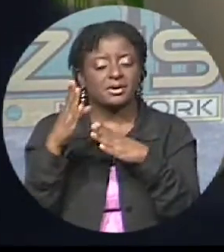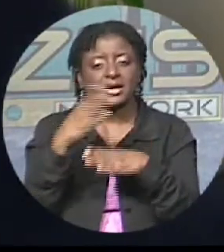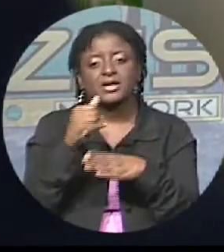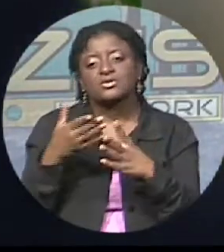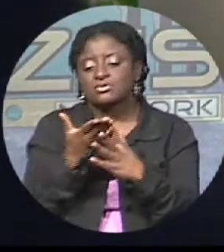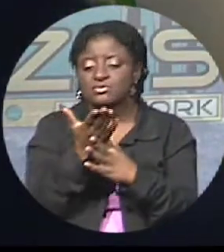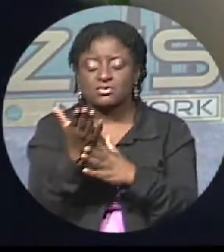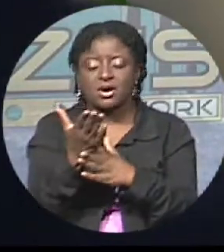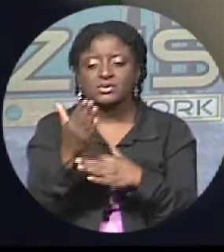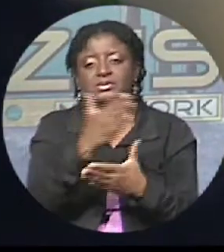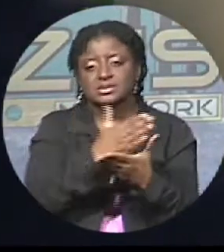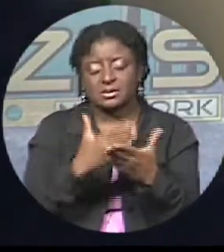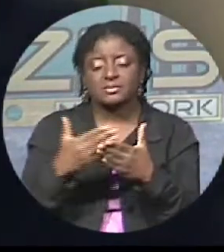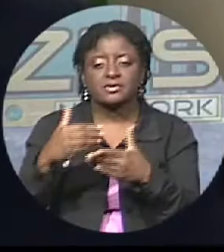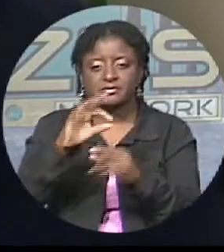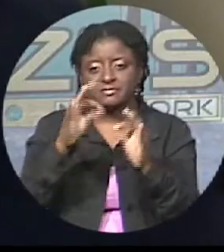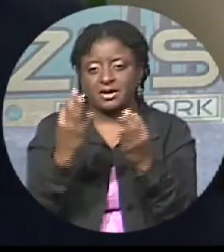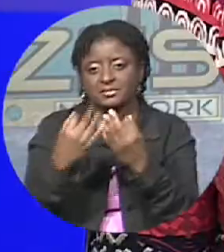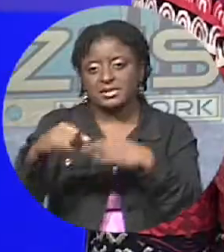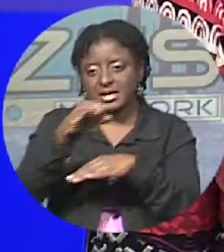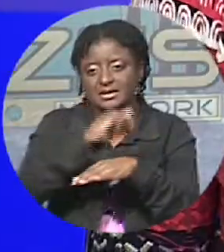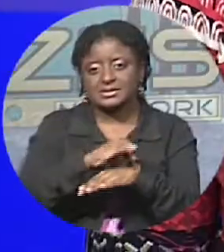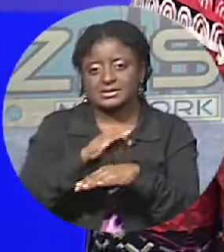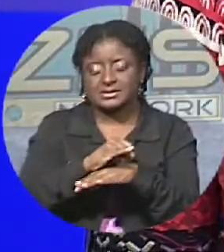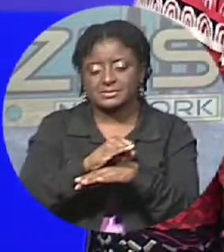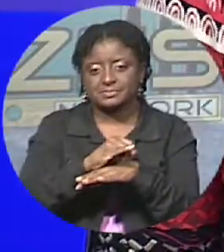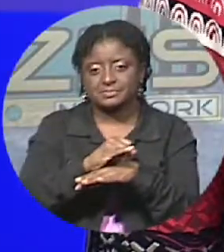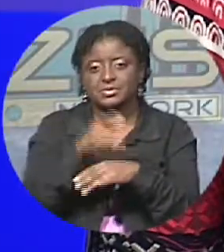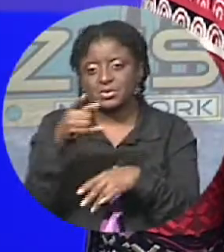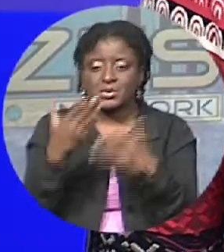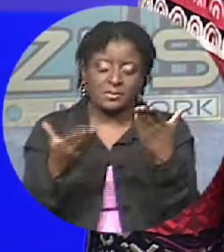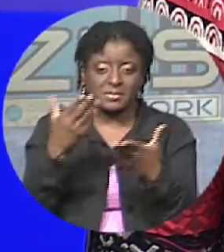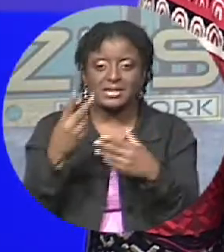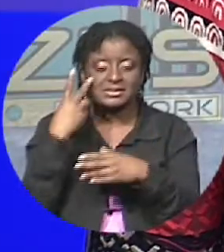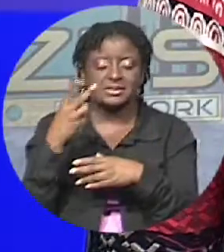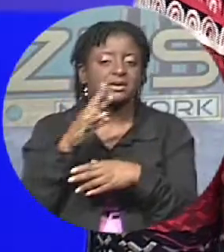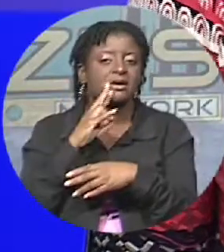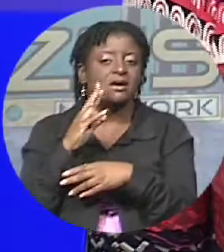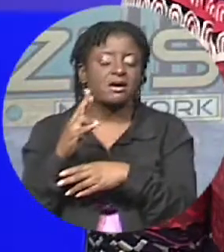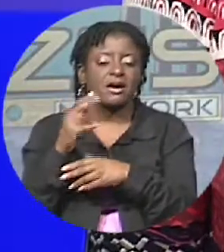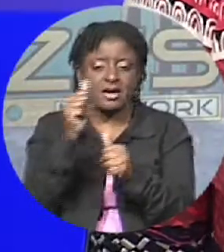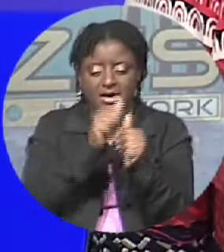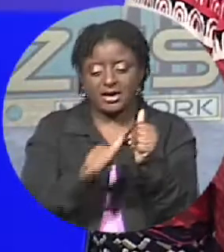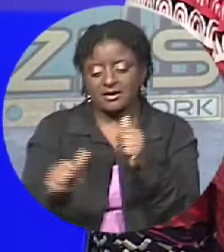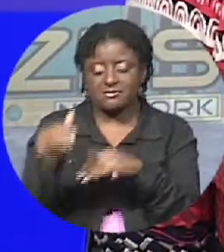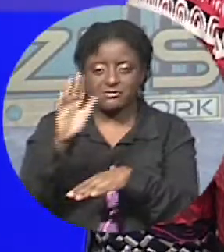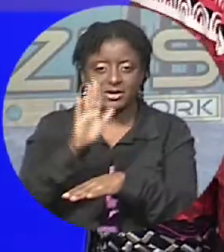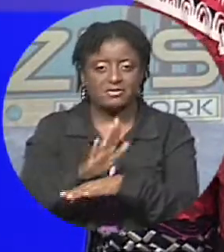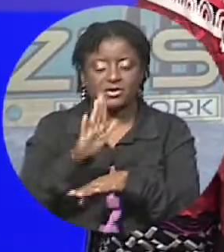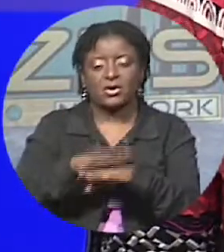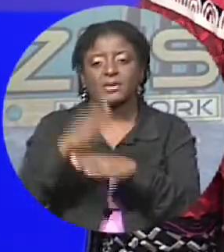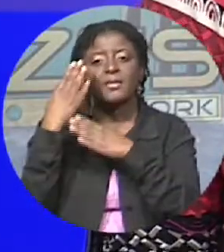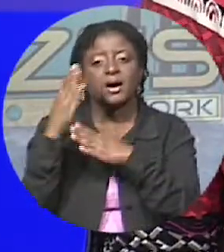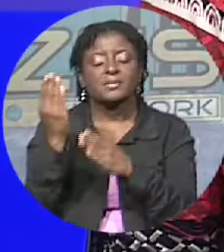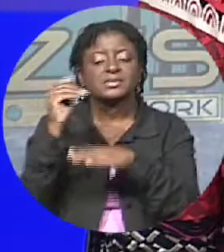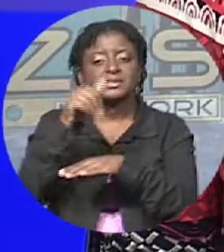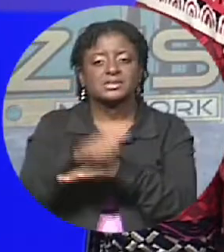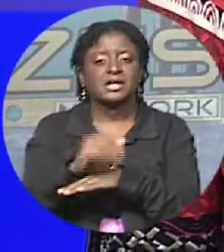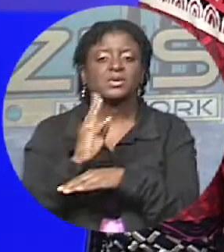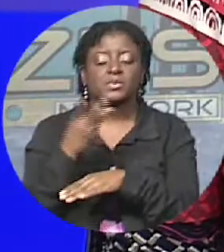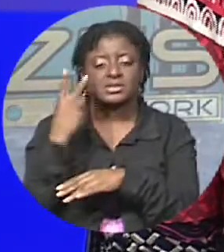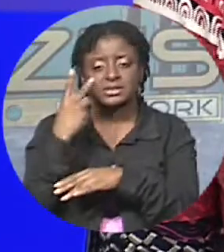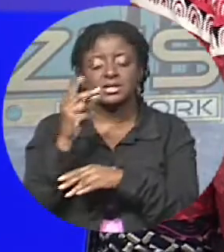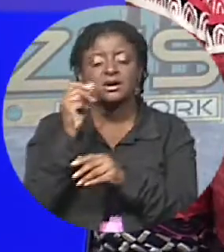some of the family islands as well. Well, you may see her every evening on the Bahamas Tonight, and we get to see her just